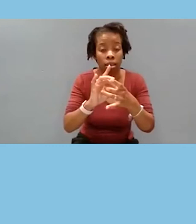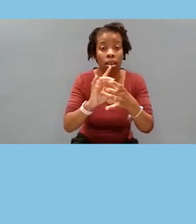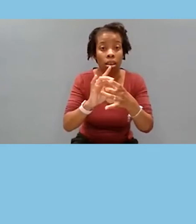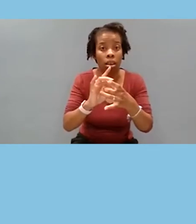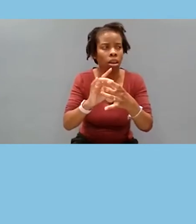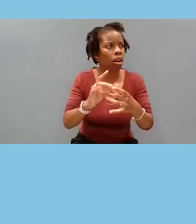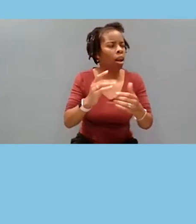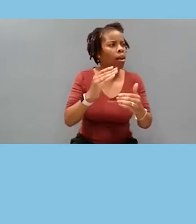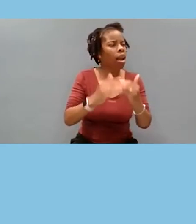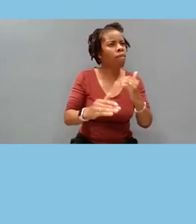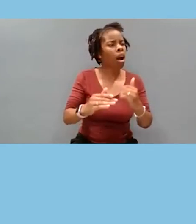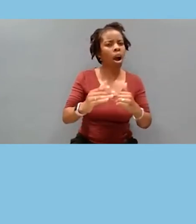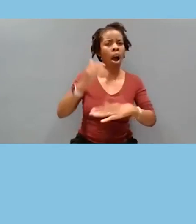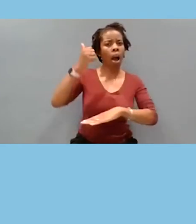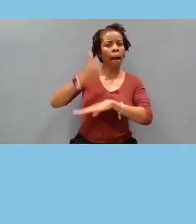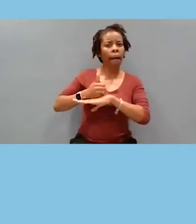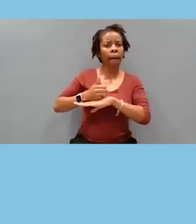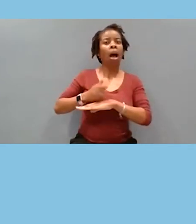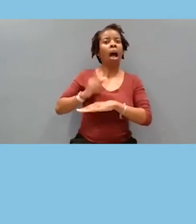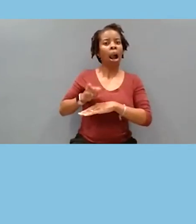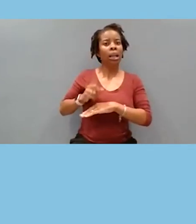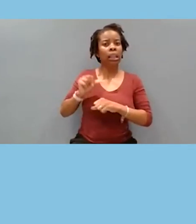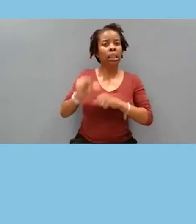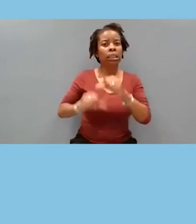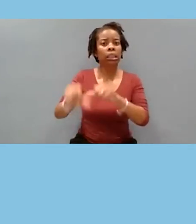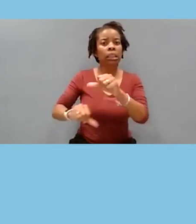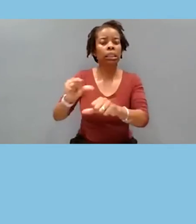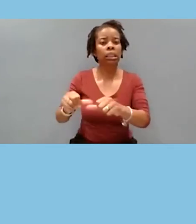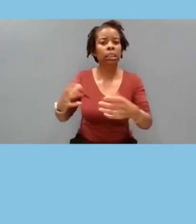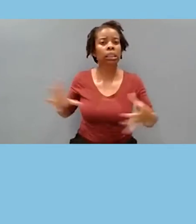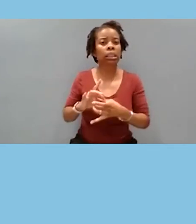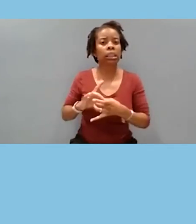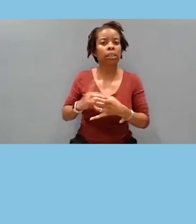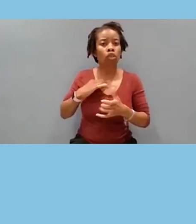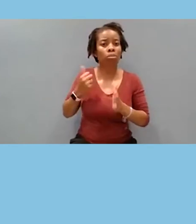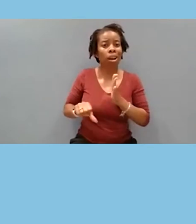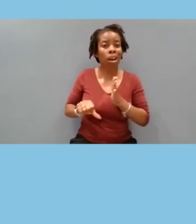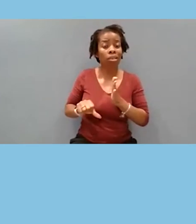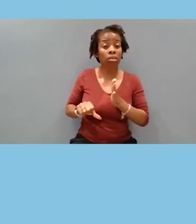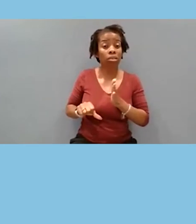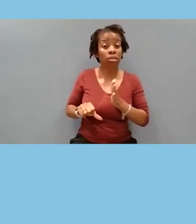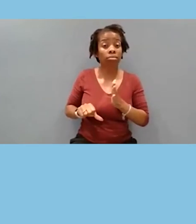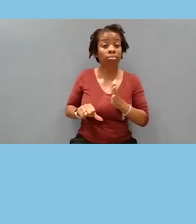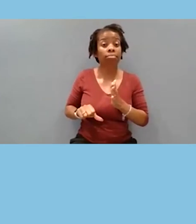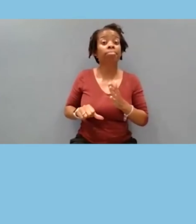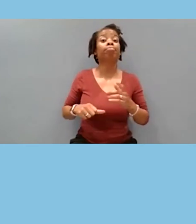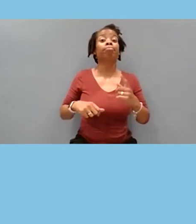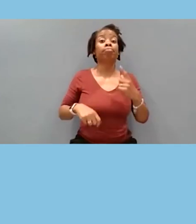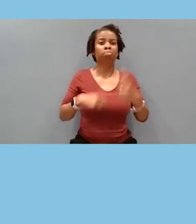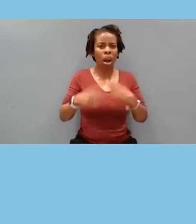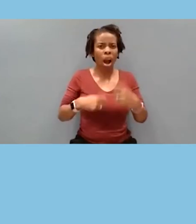has never been fully established. Given it isn't established, when the access mandate leaves